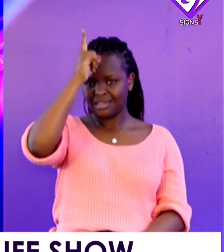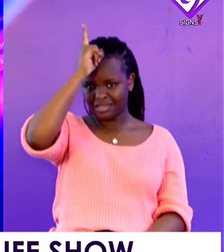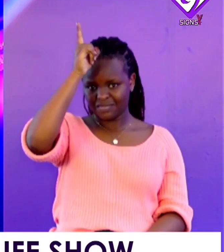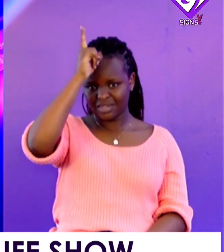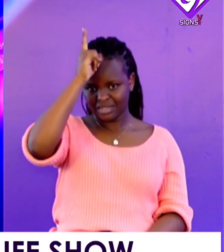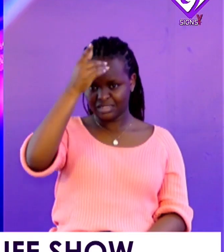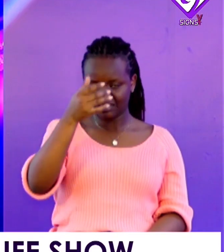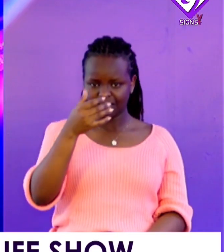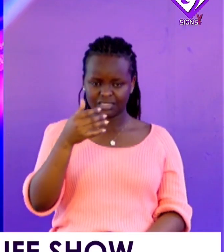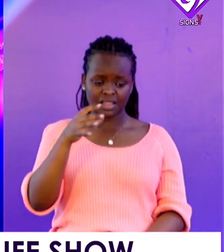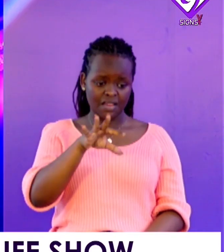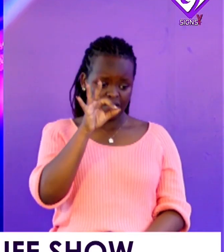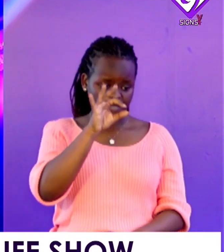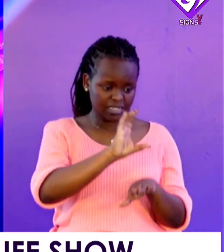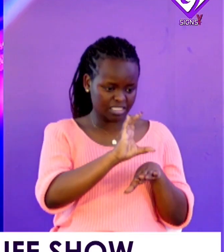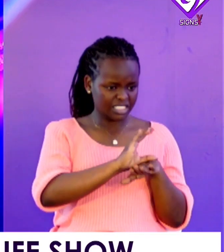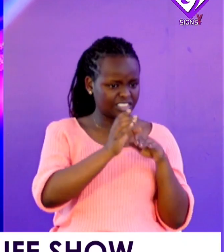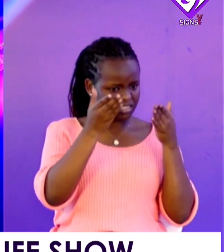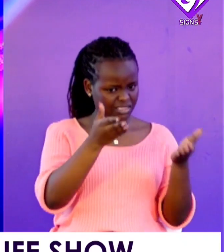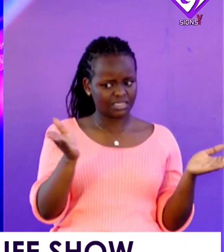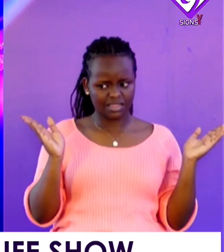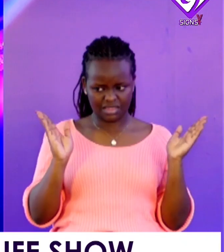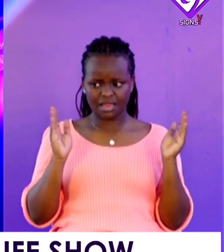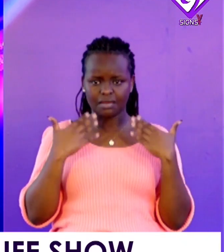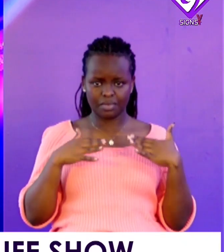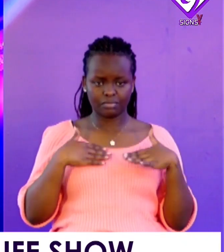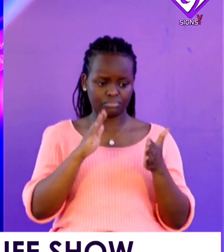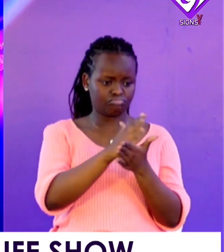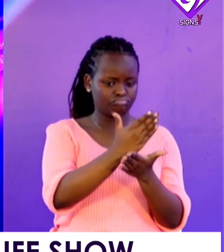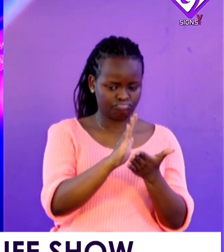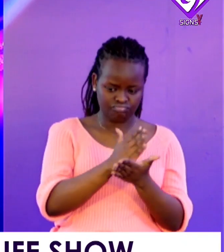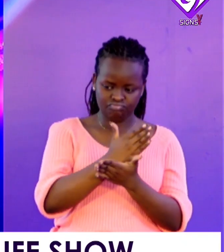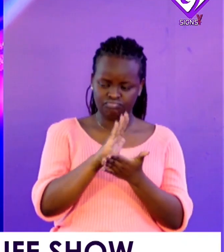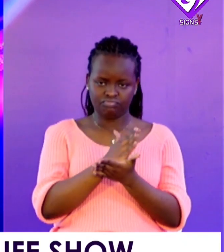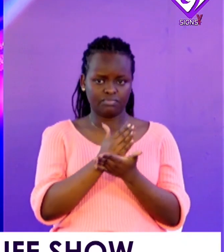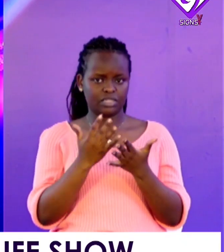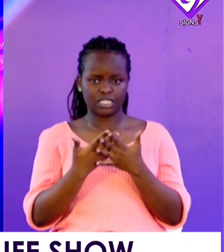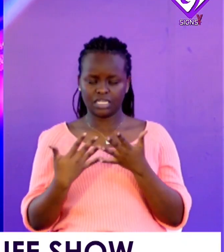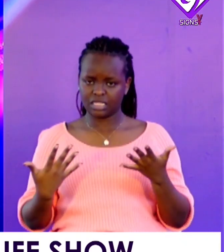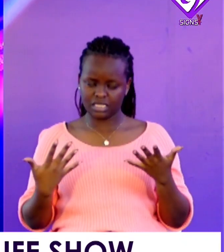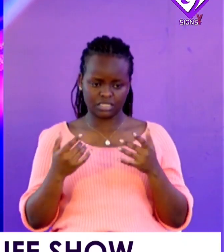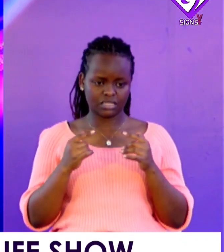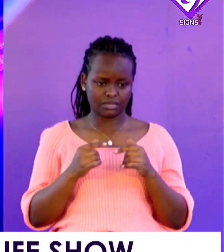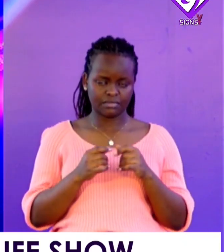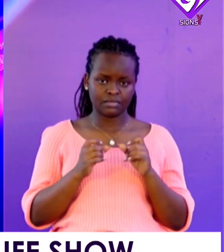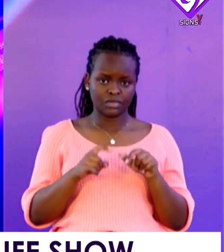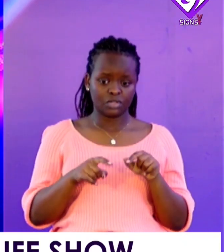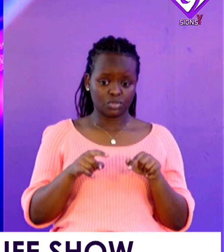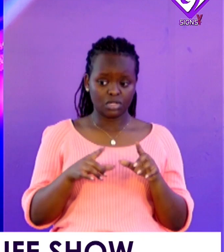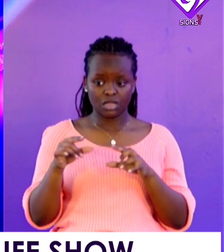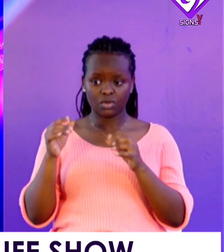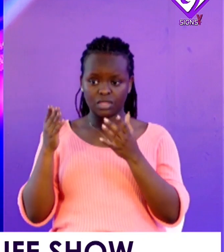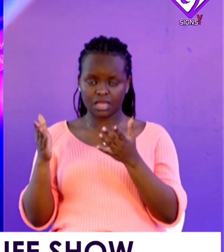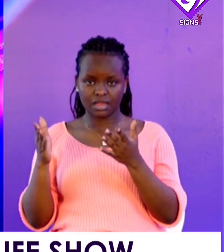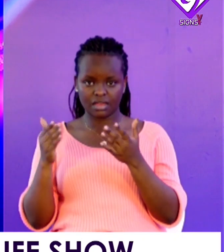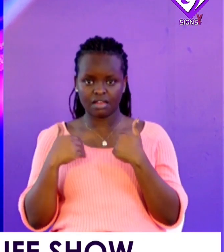that the churches are available. People share even other, like today when you go to the village, there are an issue,